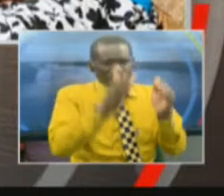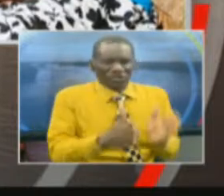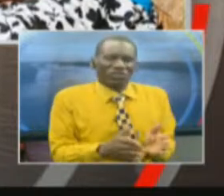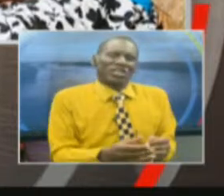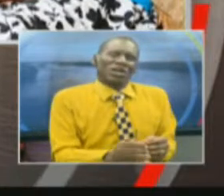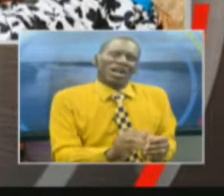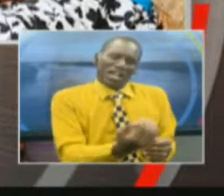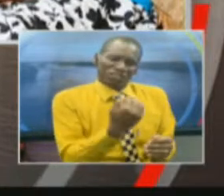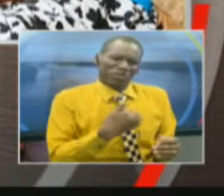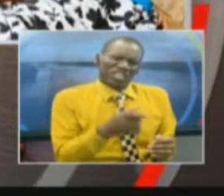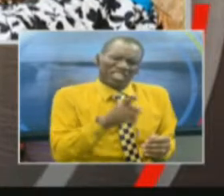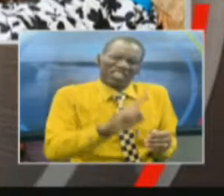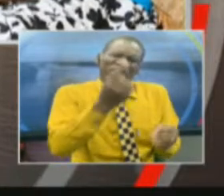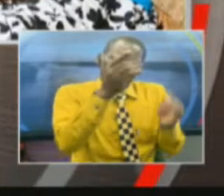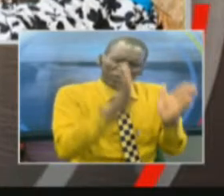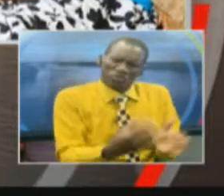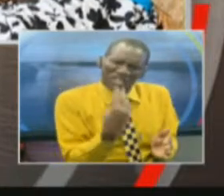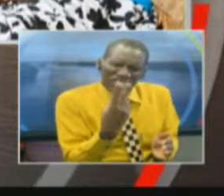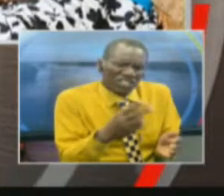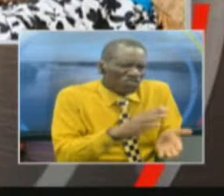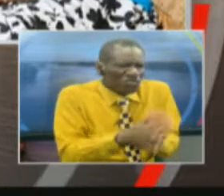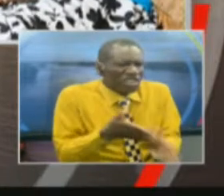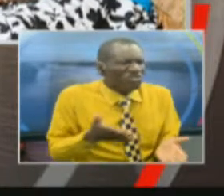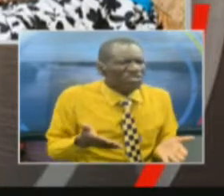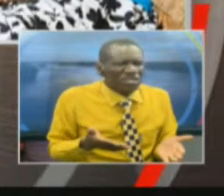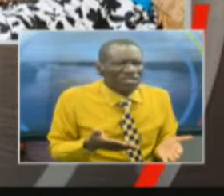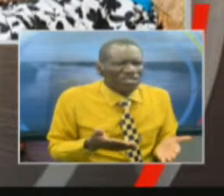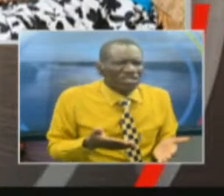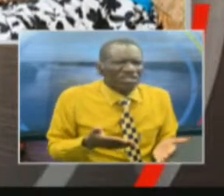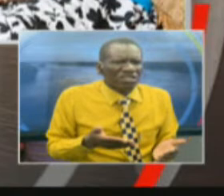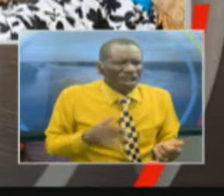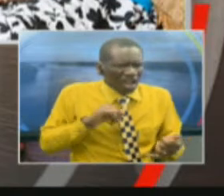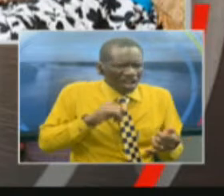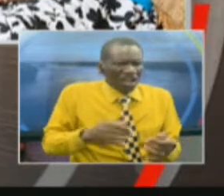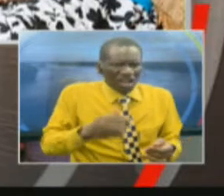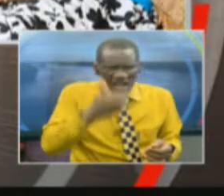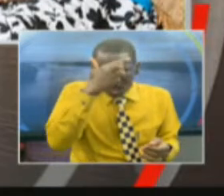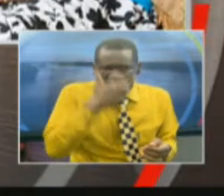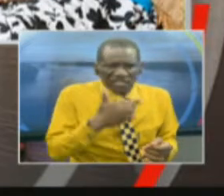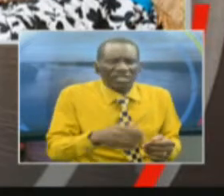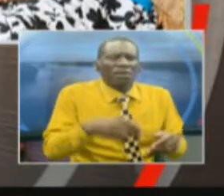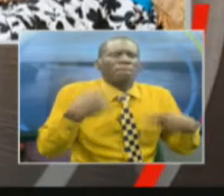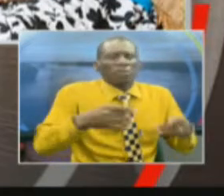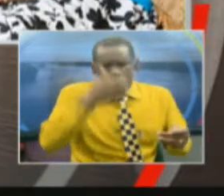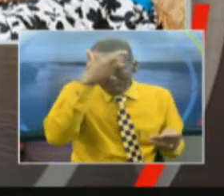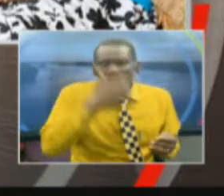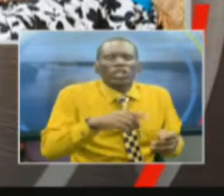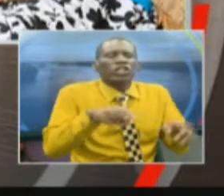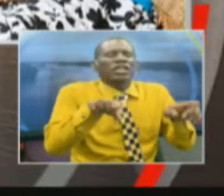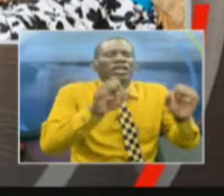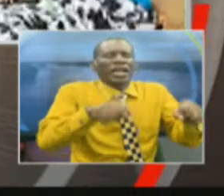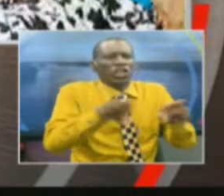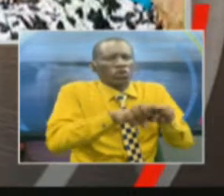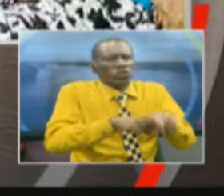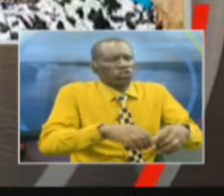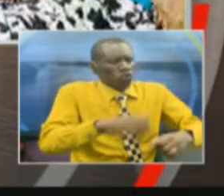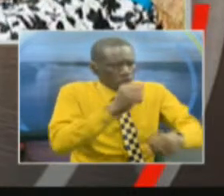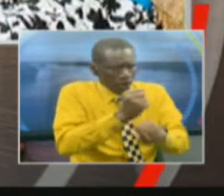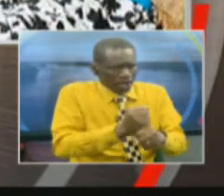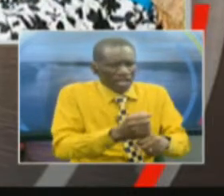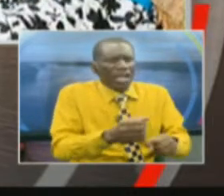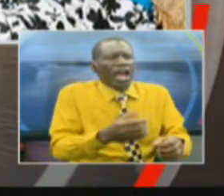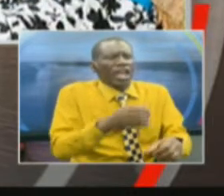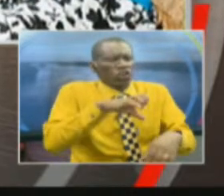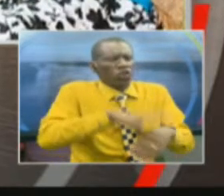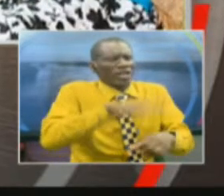see? People who don't see still make their lives work. Yes. So I also got a lot of support from my